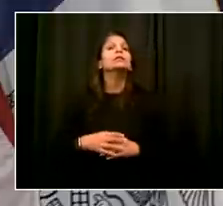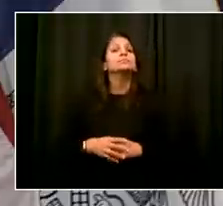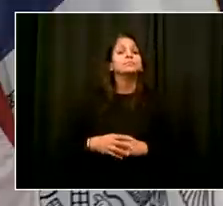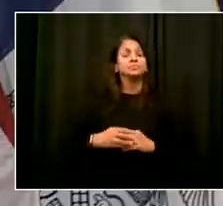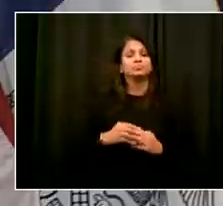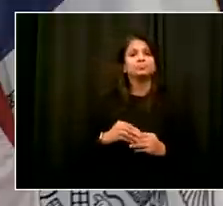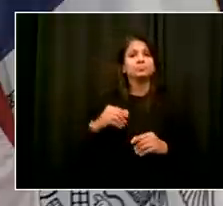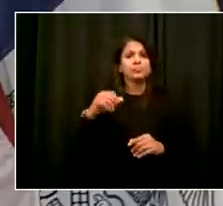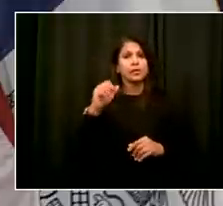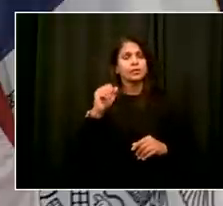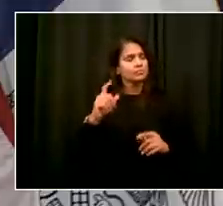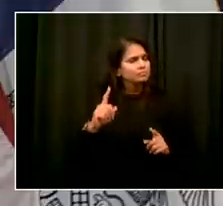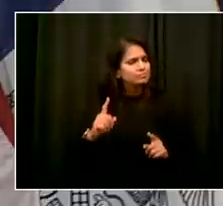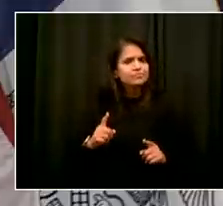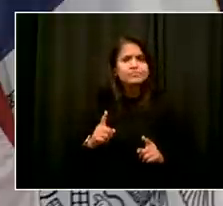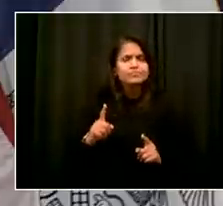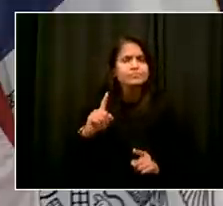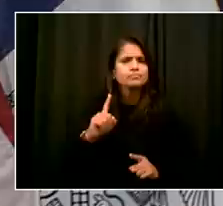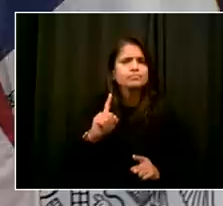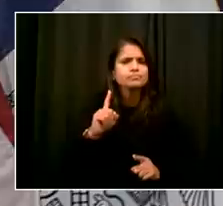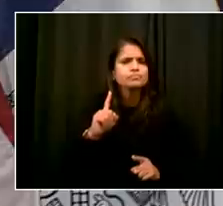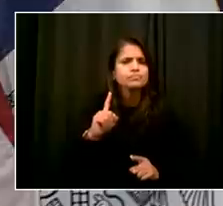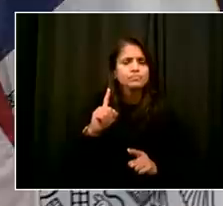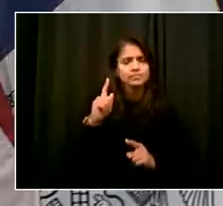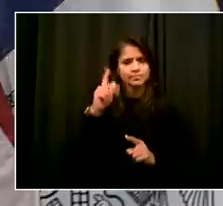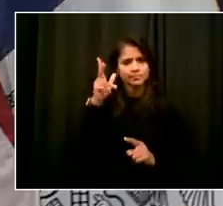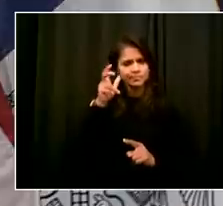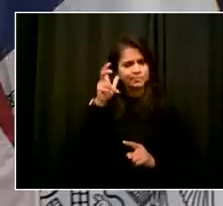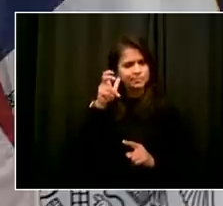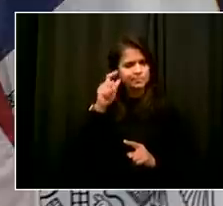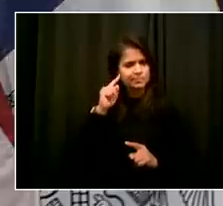the COVID is increasing.